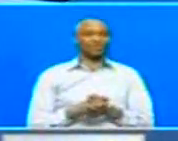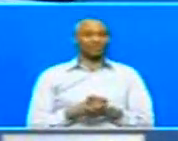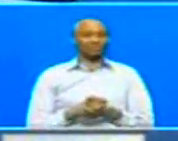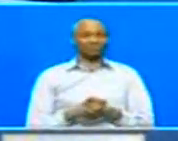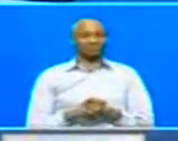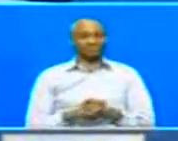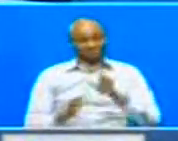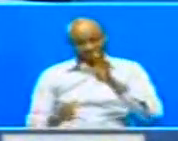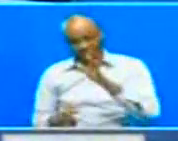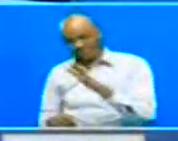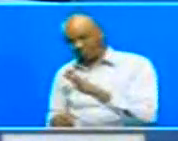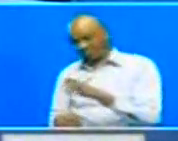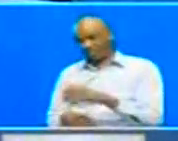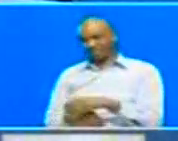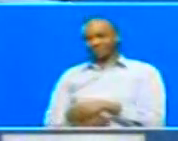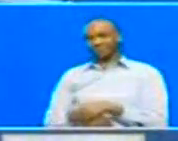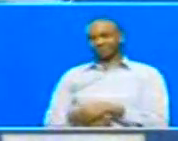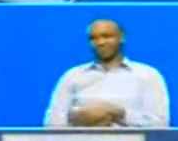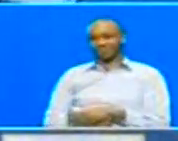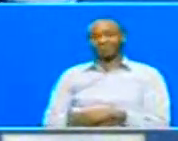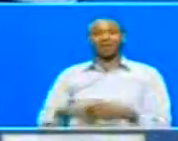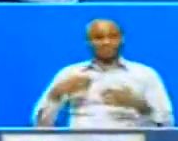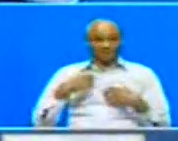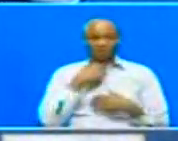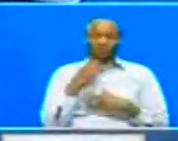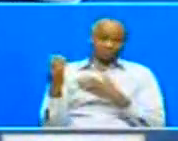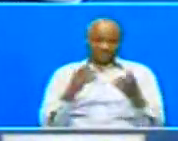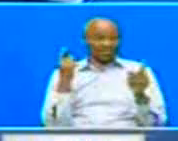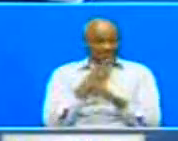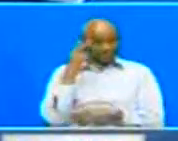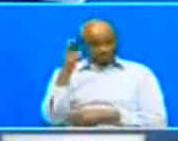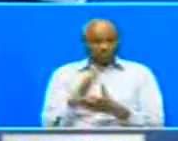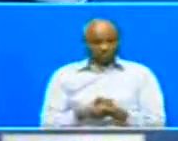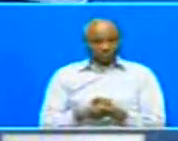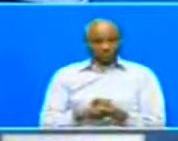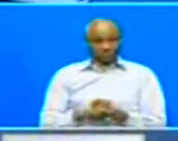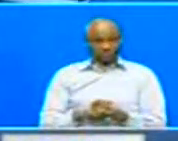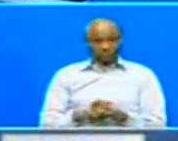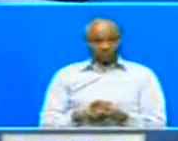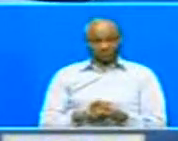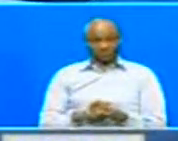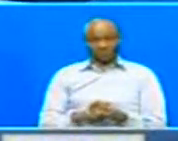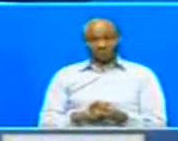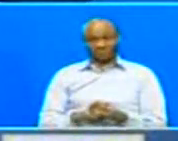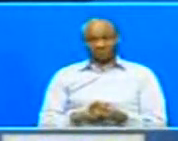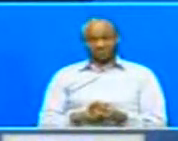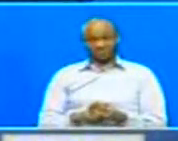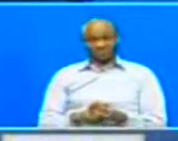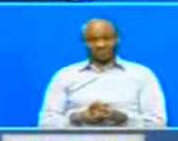does that gentlemen, work? Gentlemen, let's listen to you. Let me bring another perspective to this. Sour. You've studied this situation of